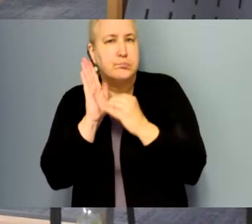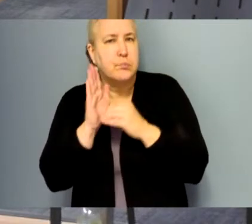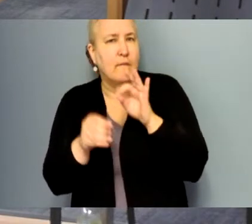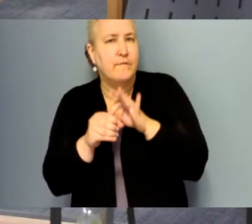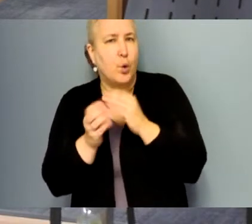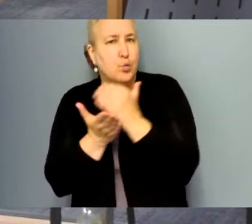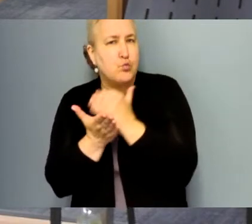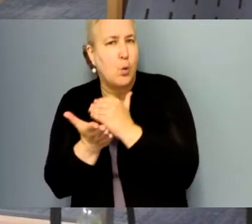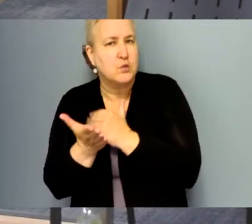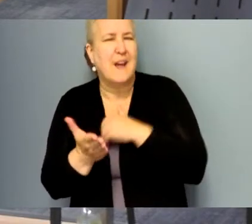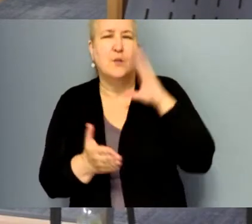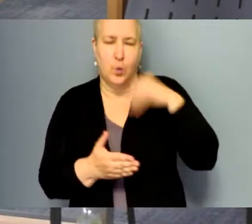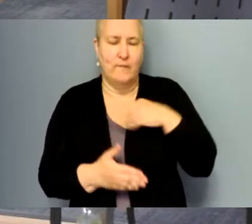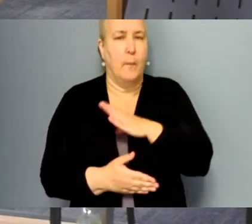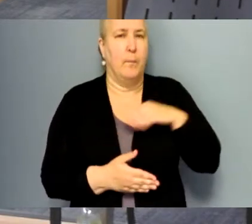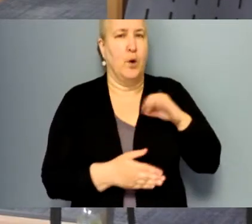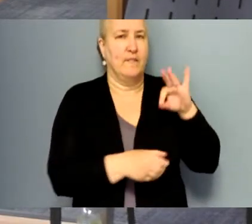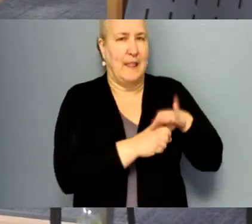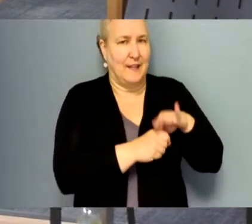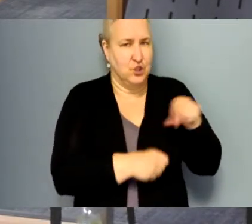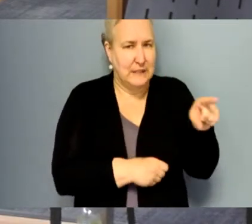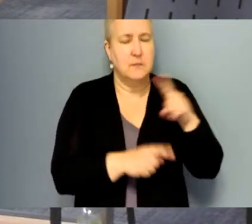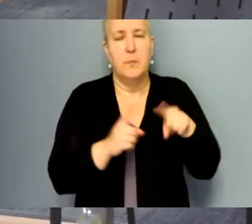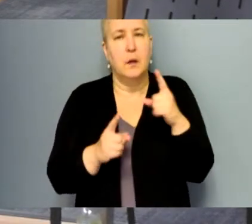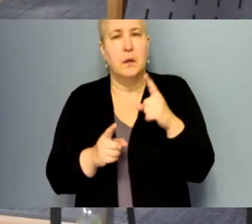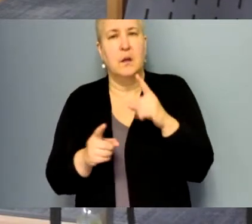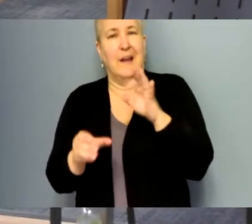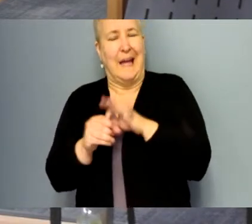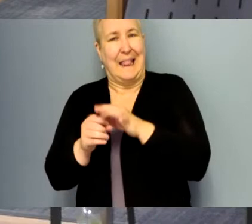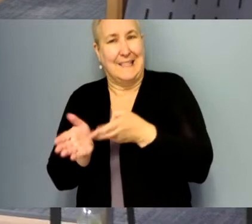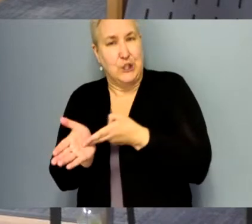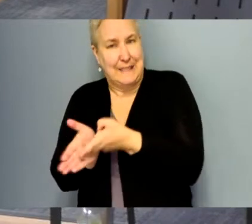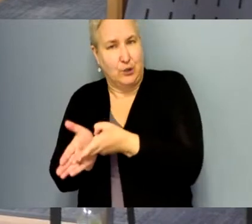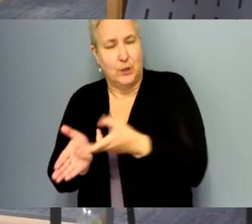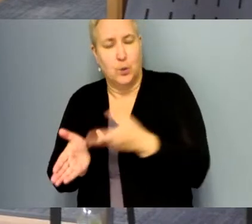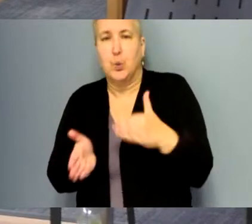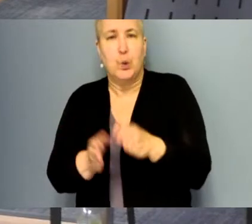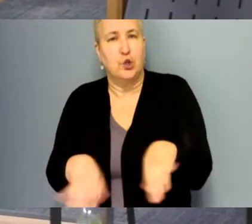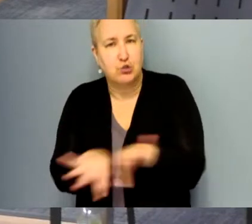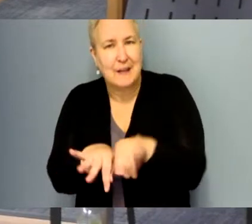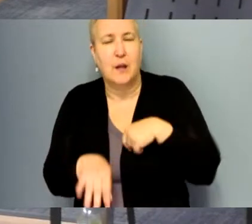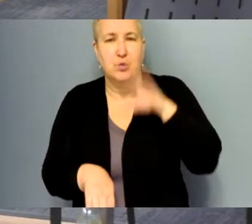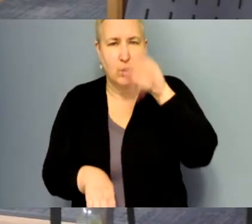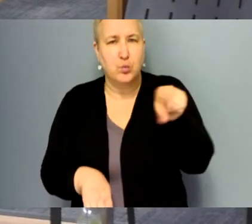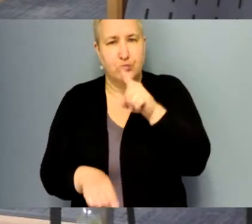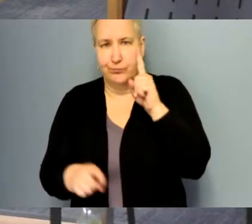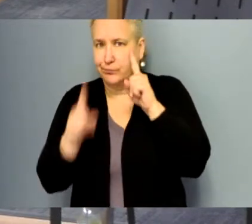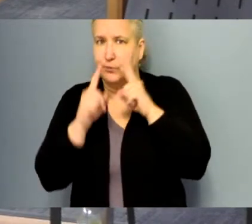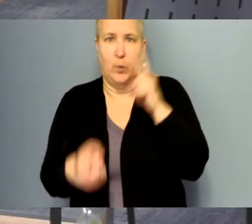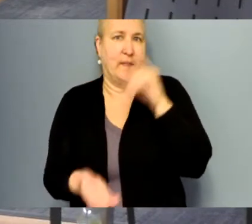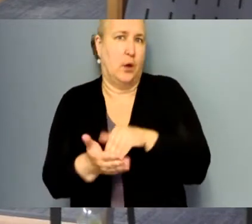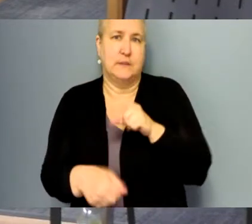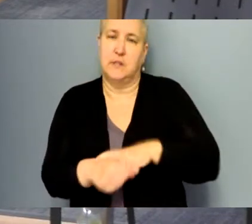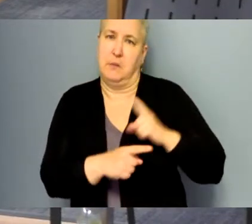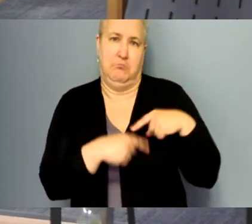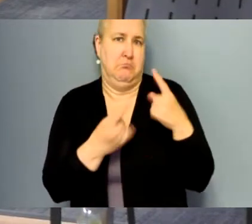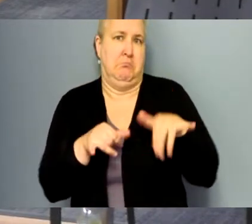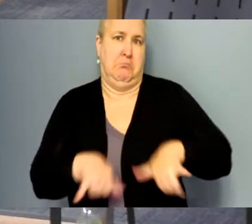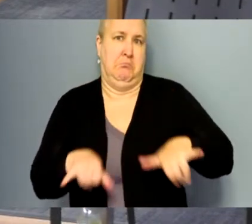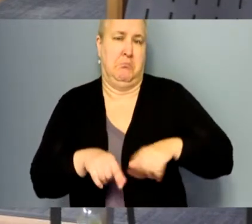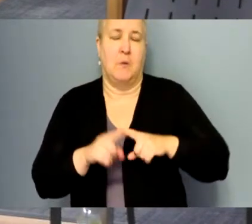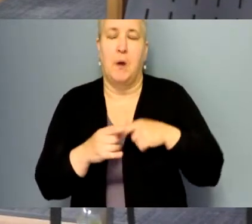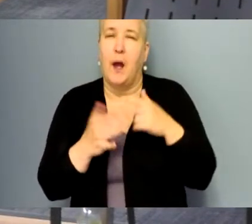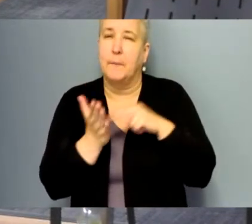you have the Board of Elections, but, you know, election integrity is such a critical thing. I know you guys have heard this 1,000 times, but I mean,